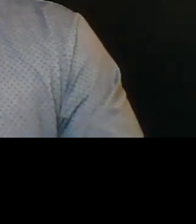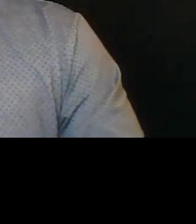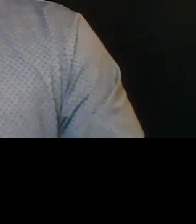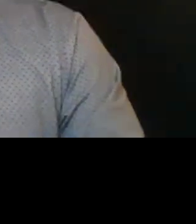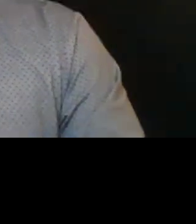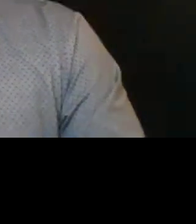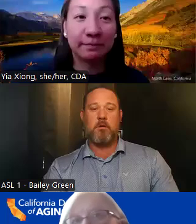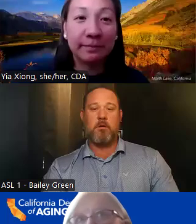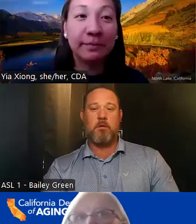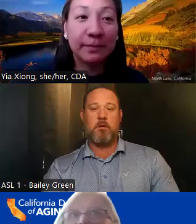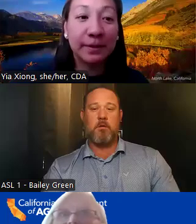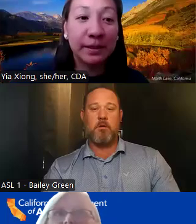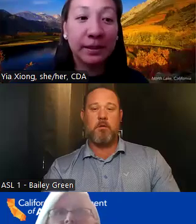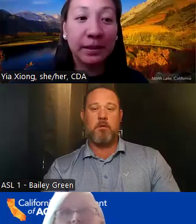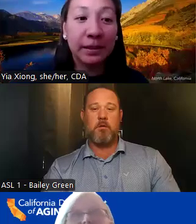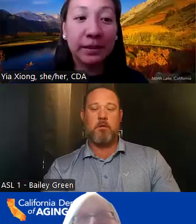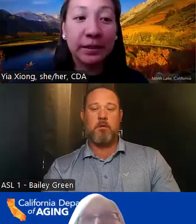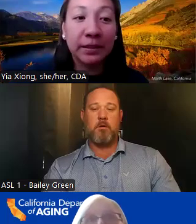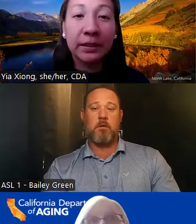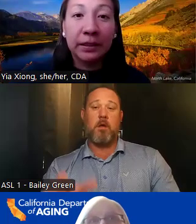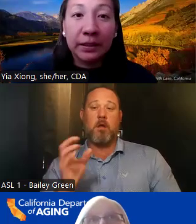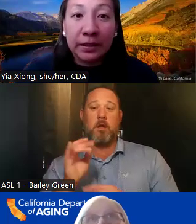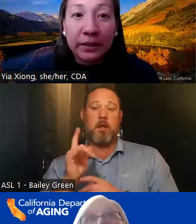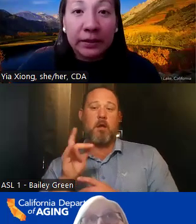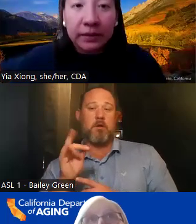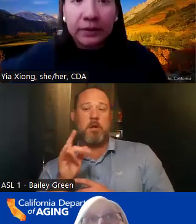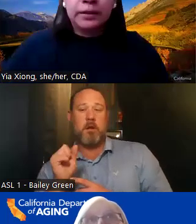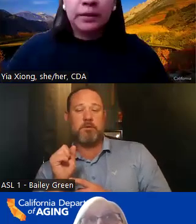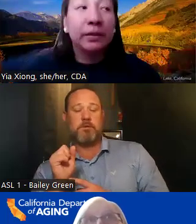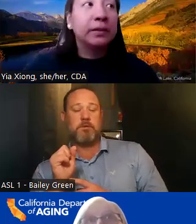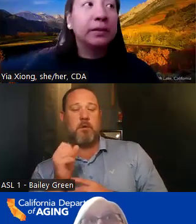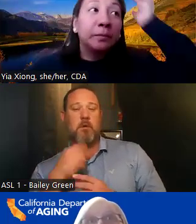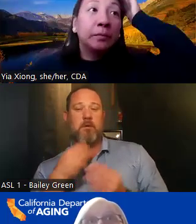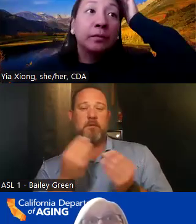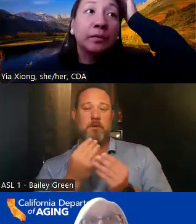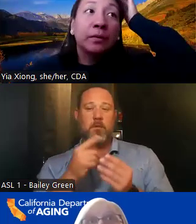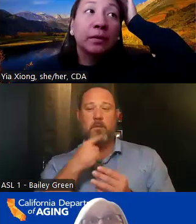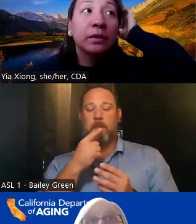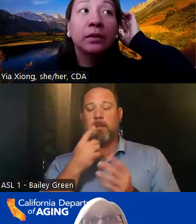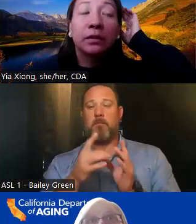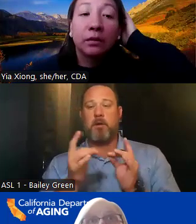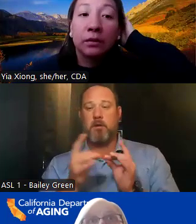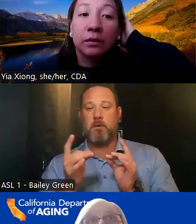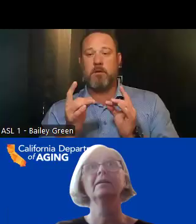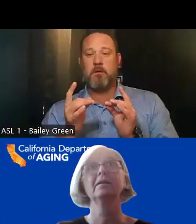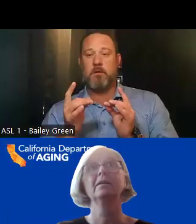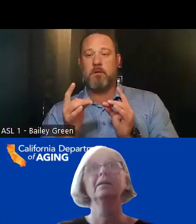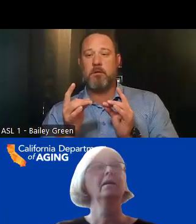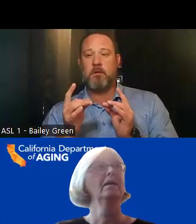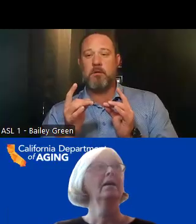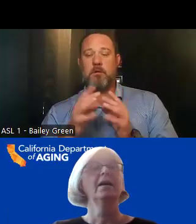Hi there. This is Carol DeAndres, and I will be facilitating the public comment.